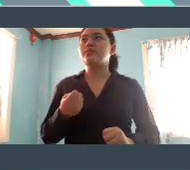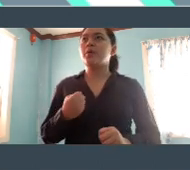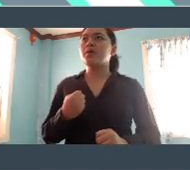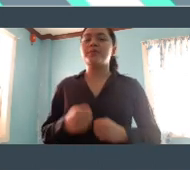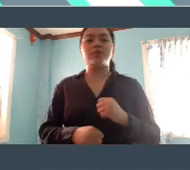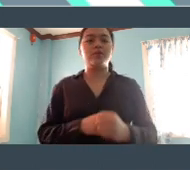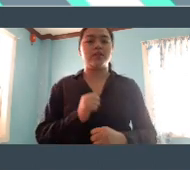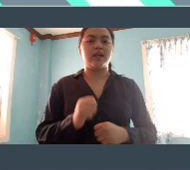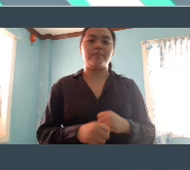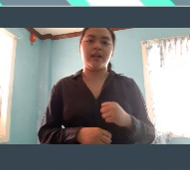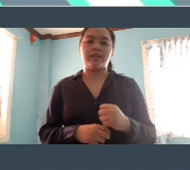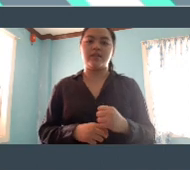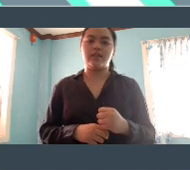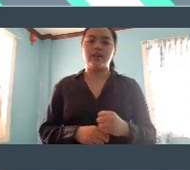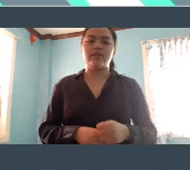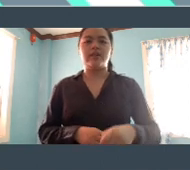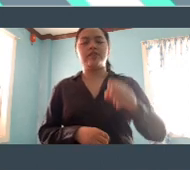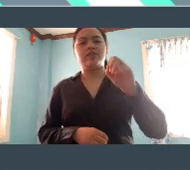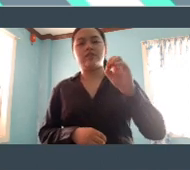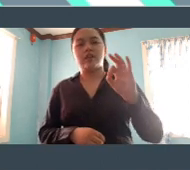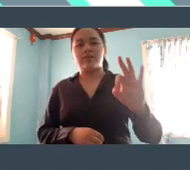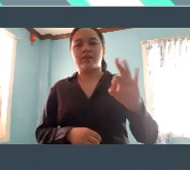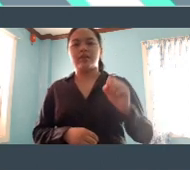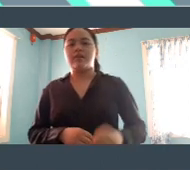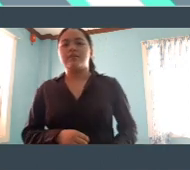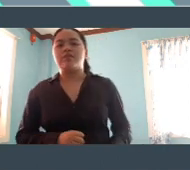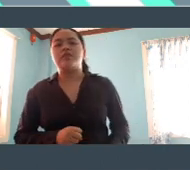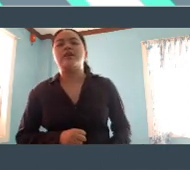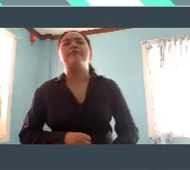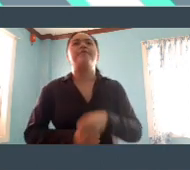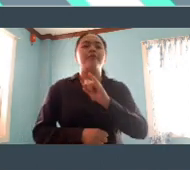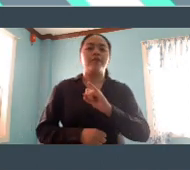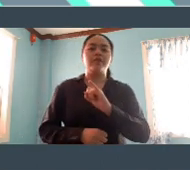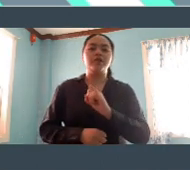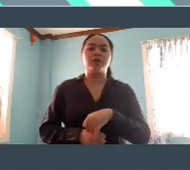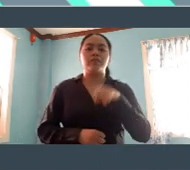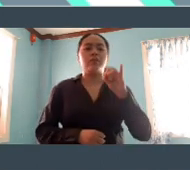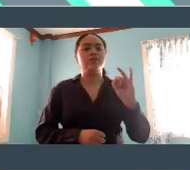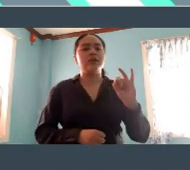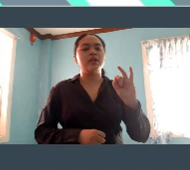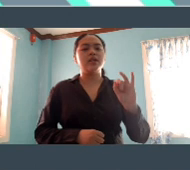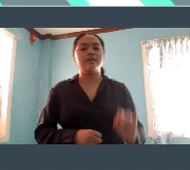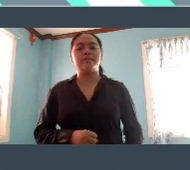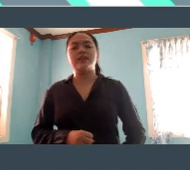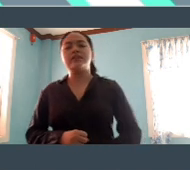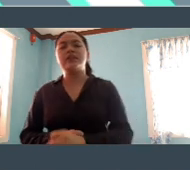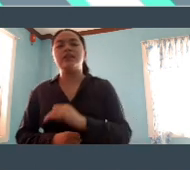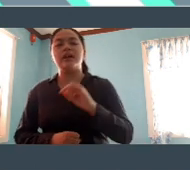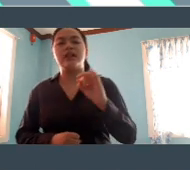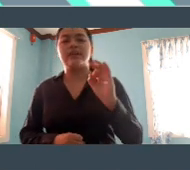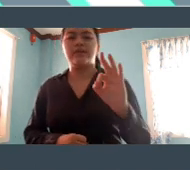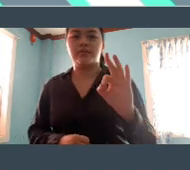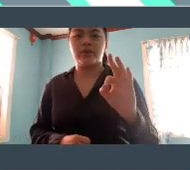the spore-producing plants. There are 3 which is the fern, mosses, and